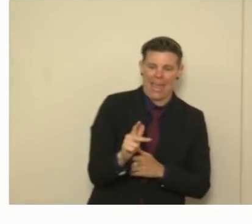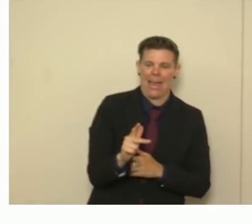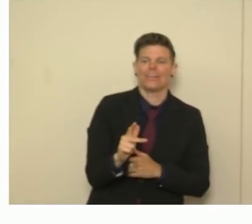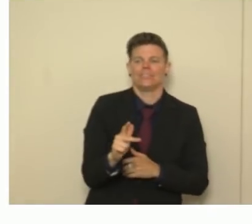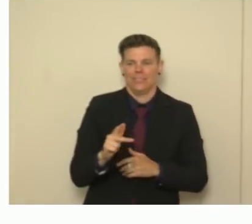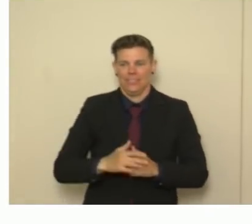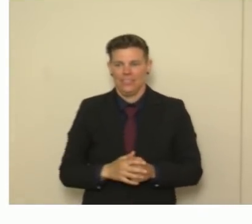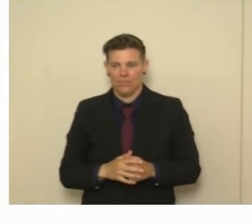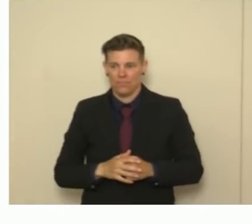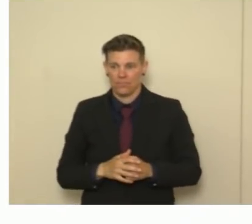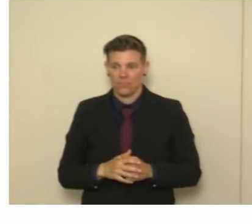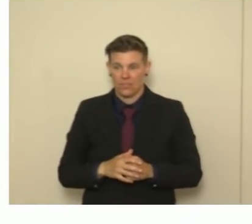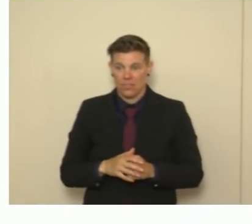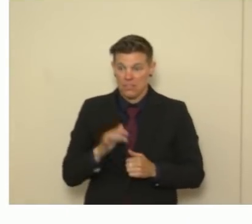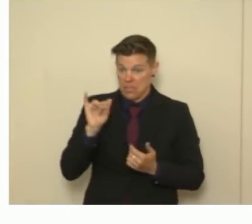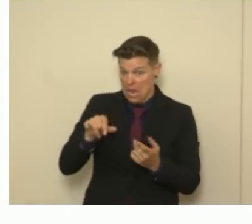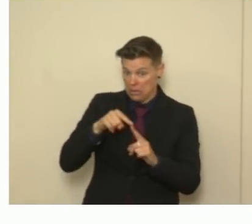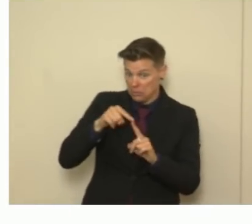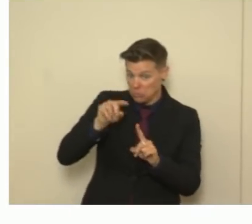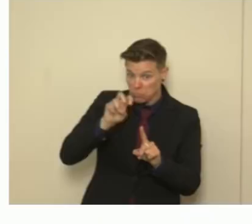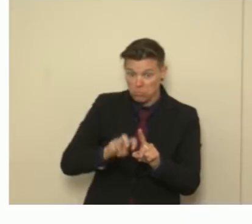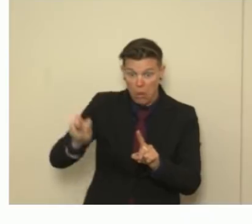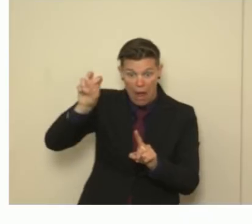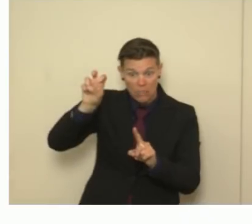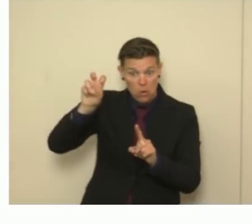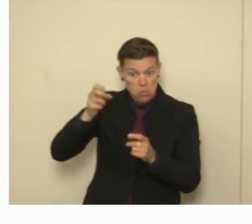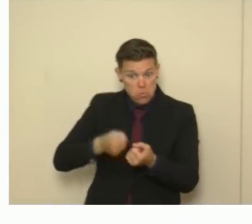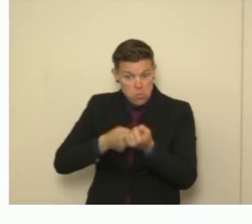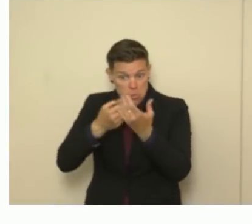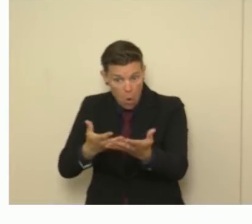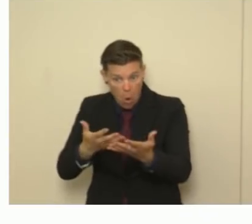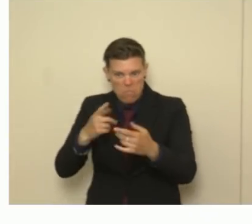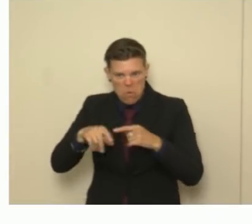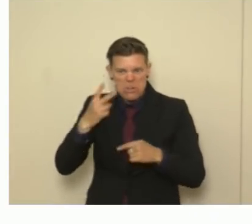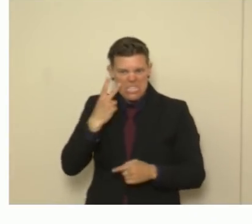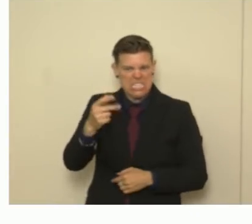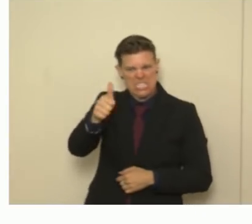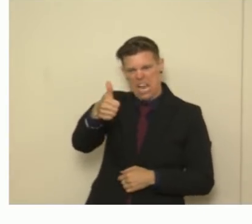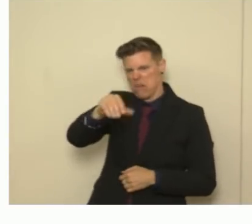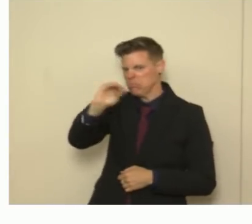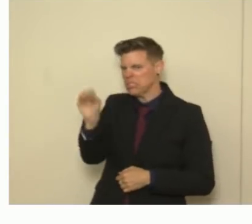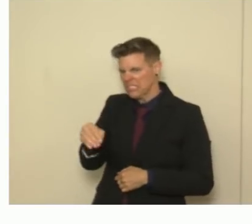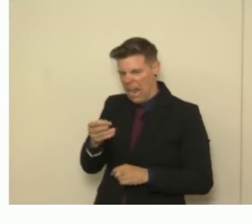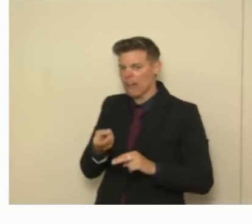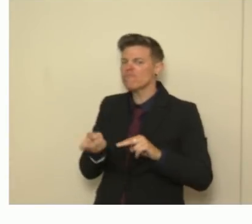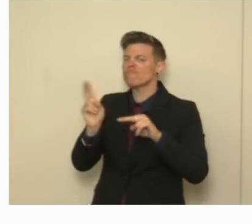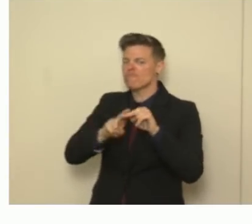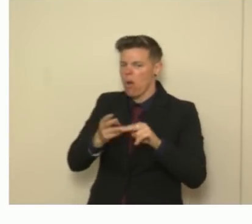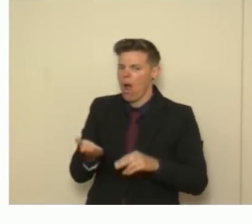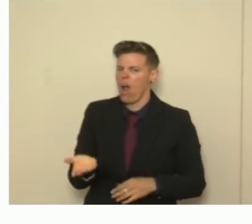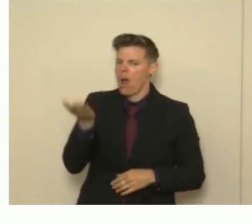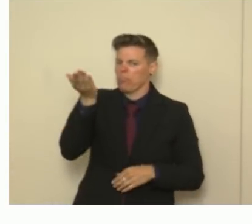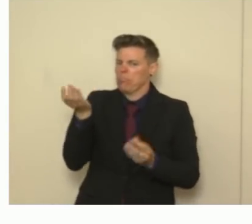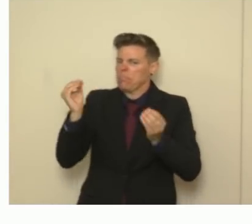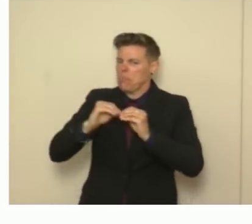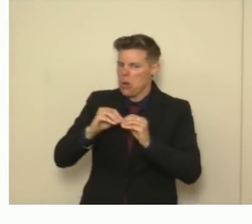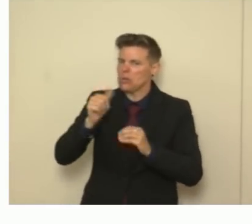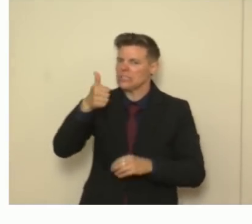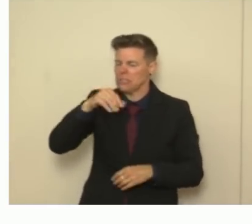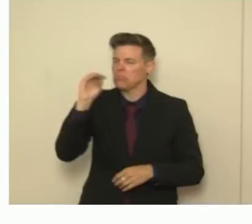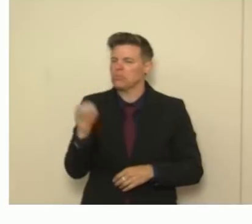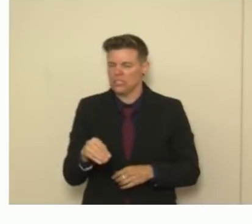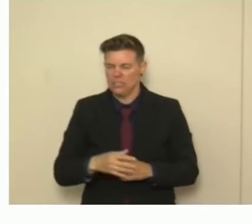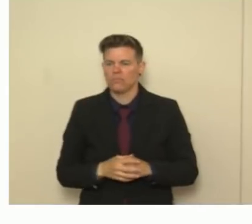travel itself caused it, but 10% is a pretty high percent of cases in our state, particularly over the past couple weeks.